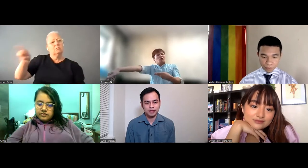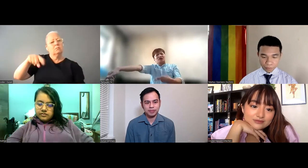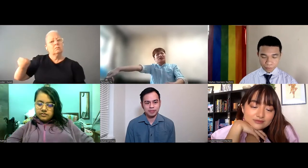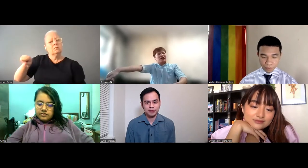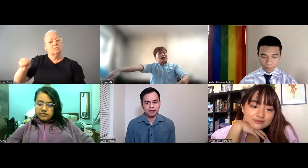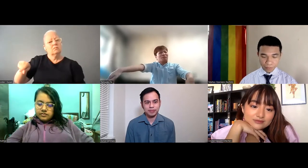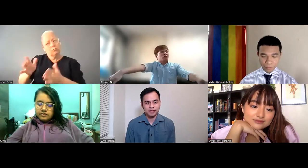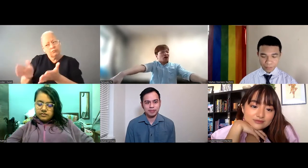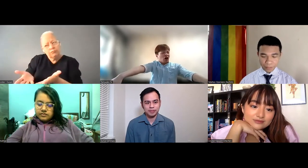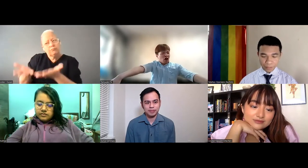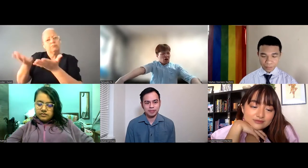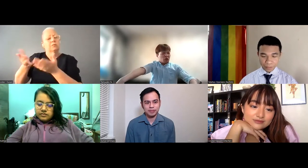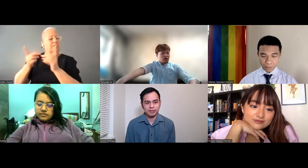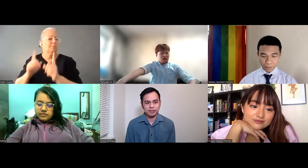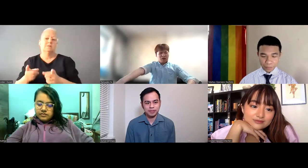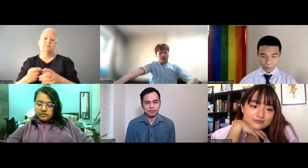And also